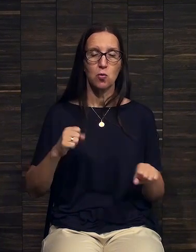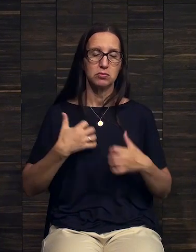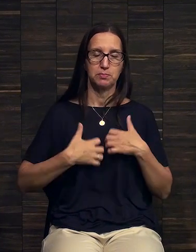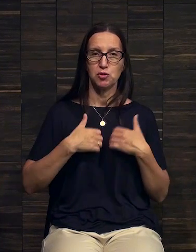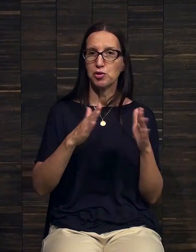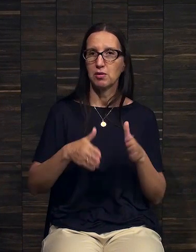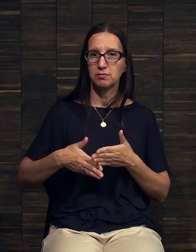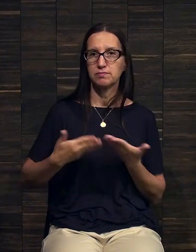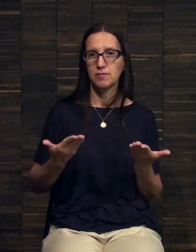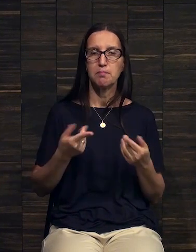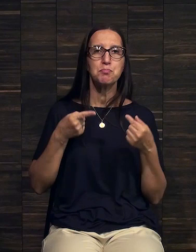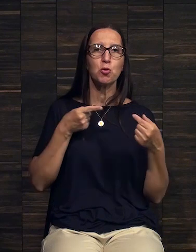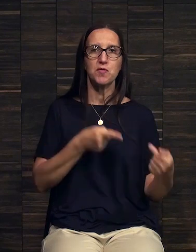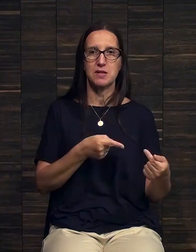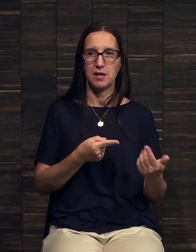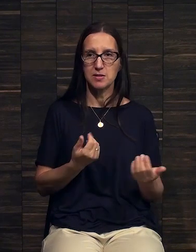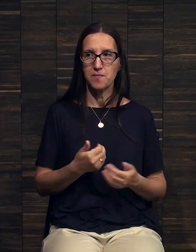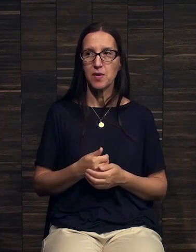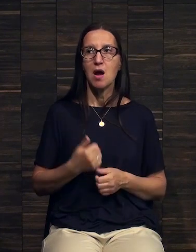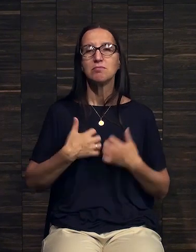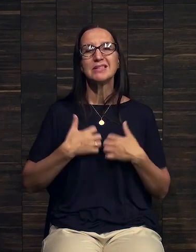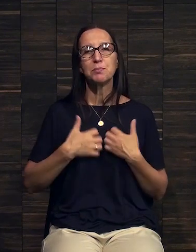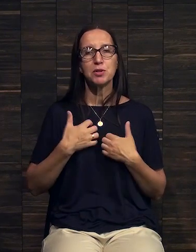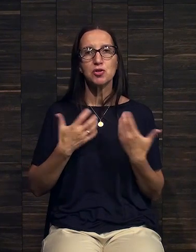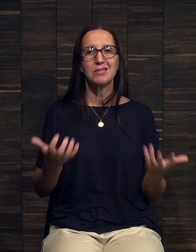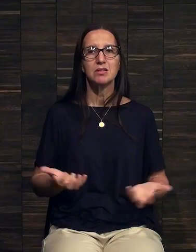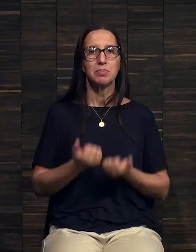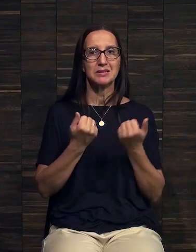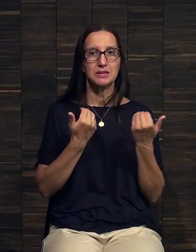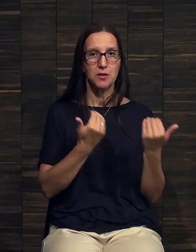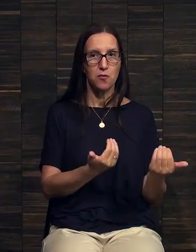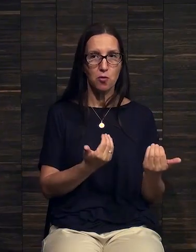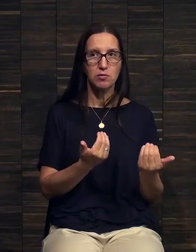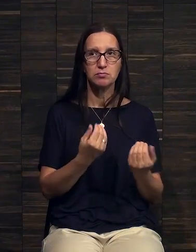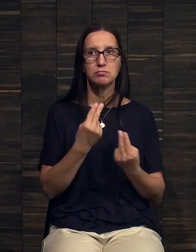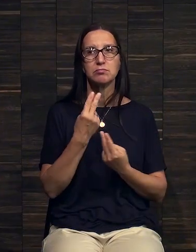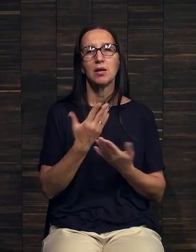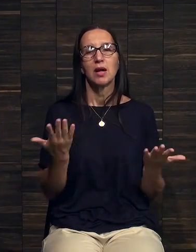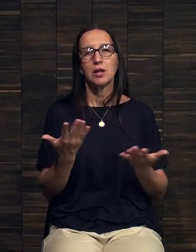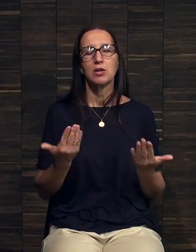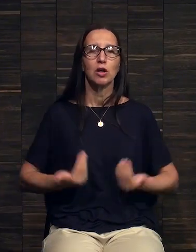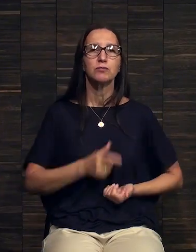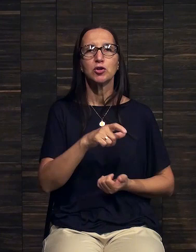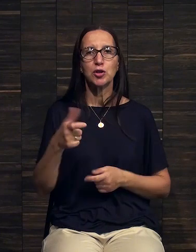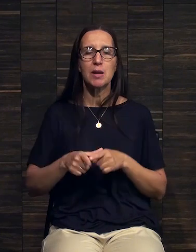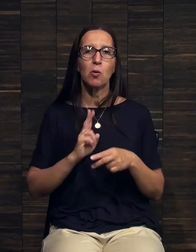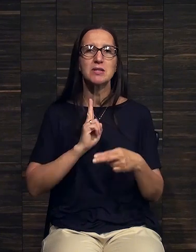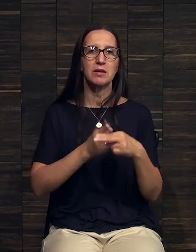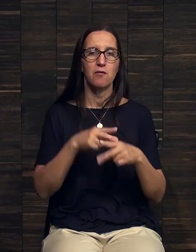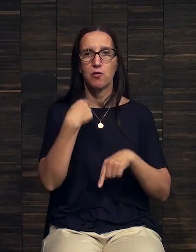evil action, and our hero counteracts and saves the